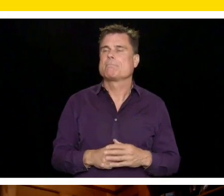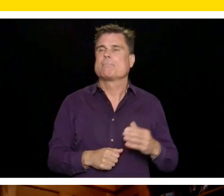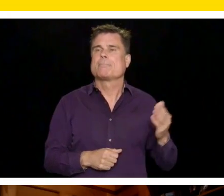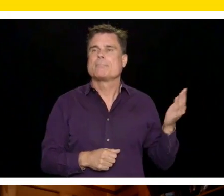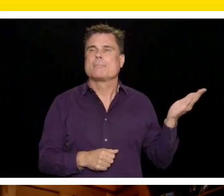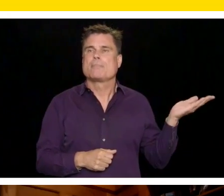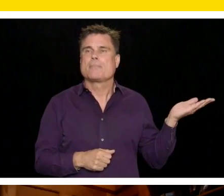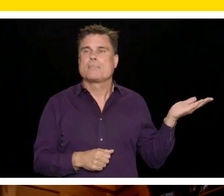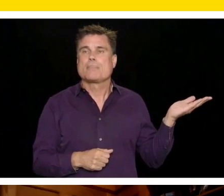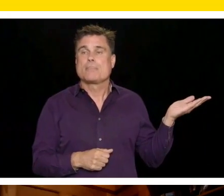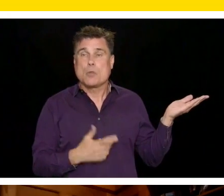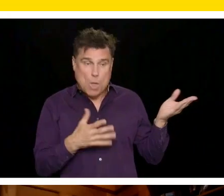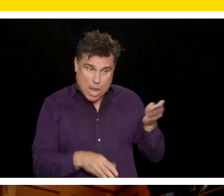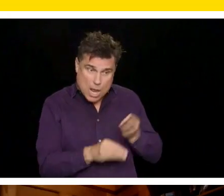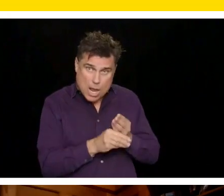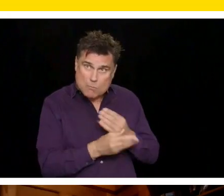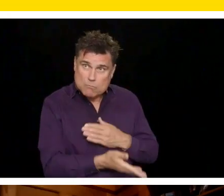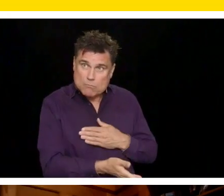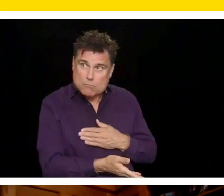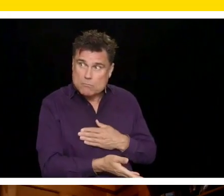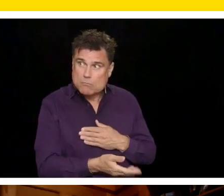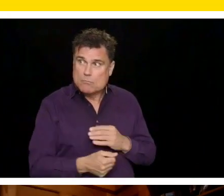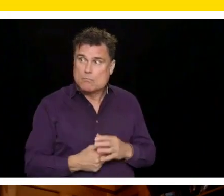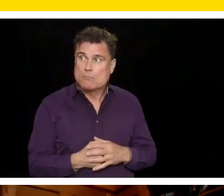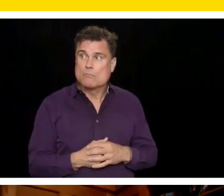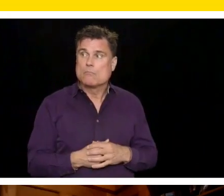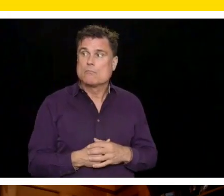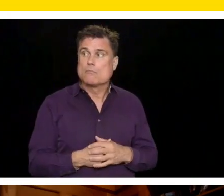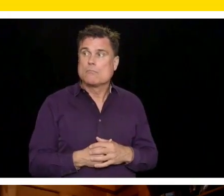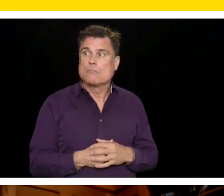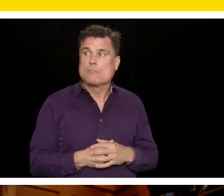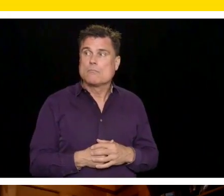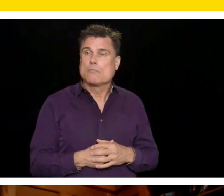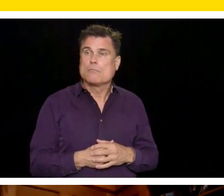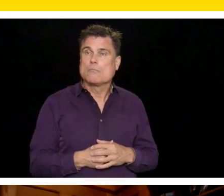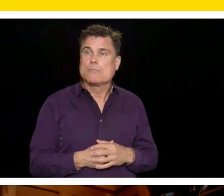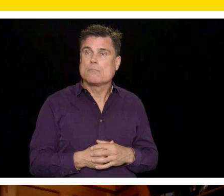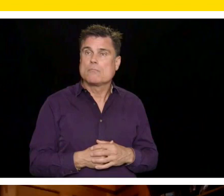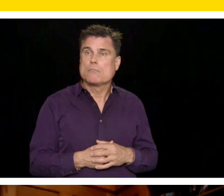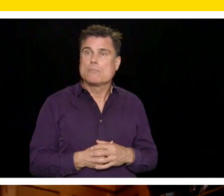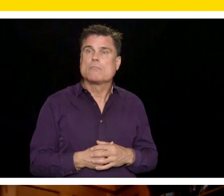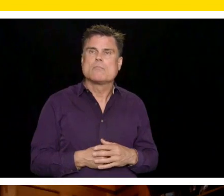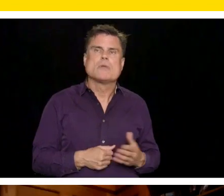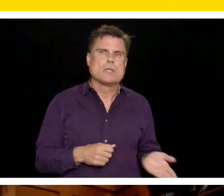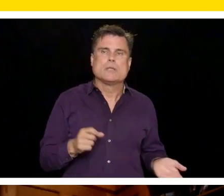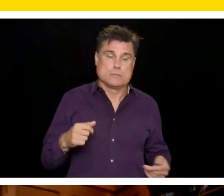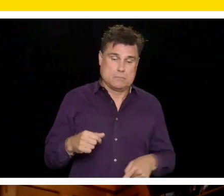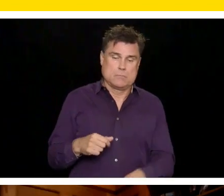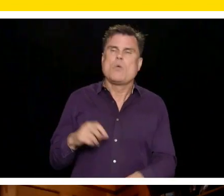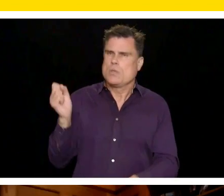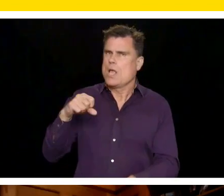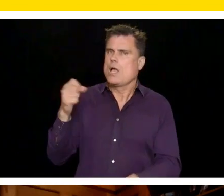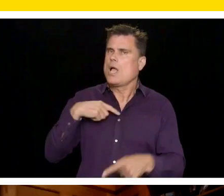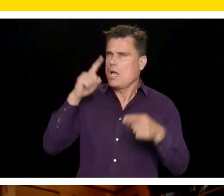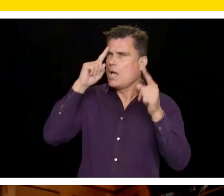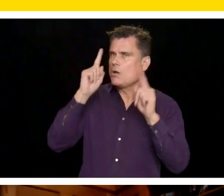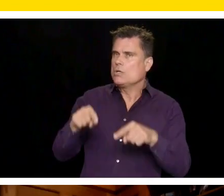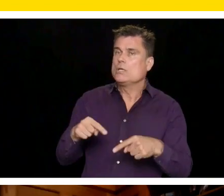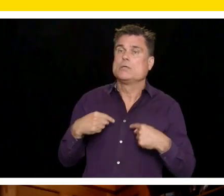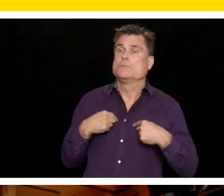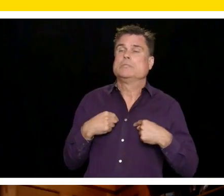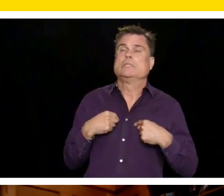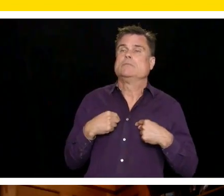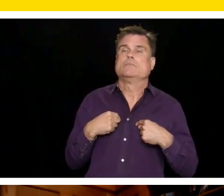it appropriately, because I, not having camp-age children myself, I'm not familiar myself, but I would check with our COVID